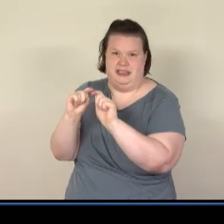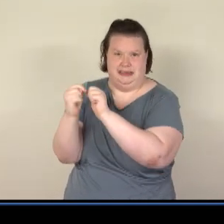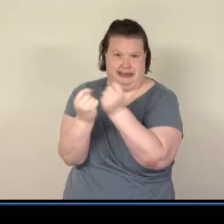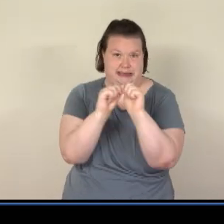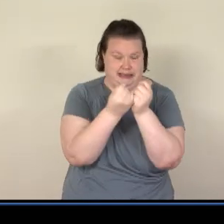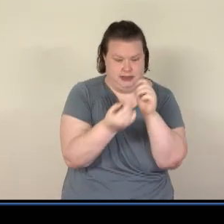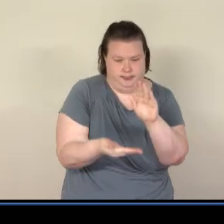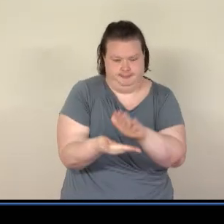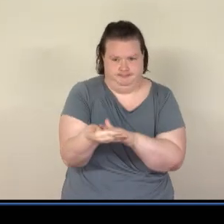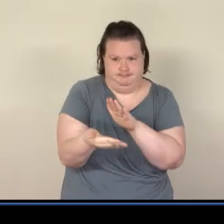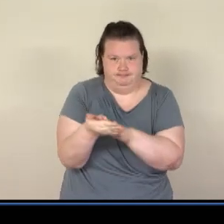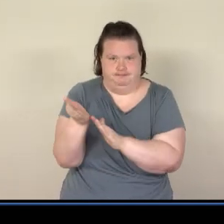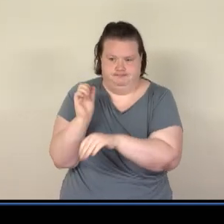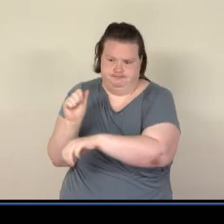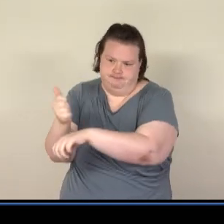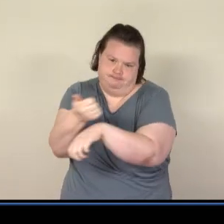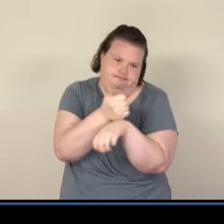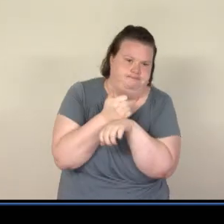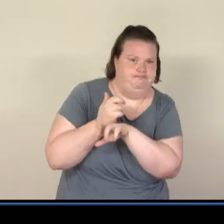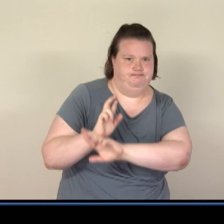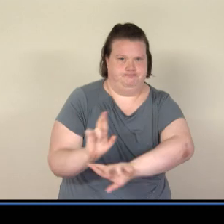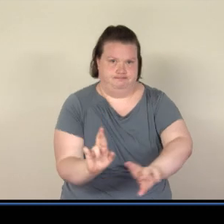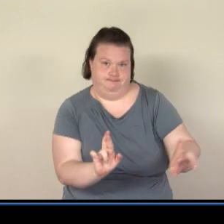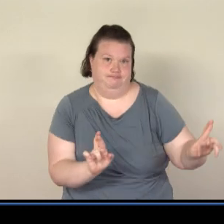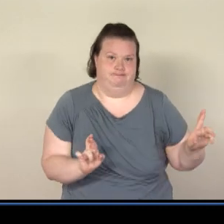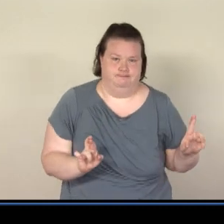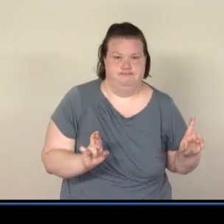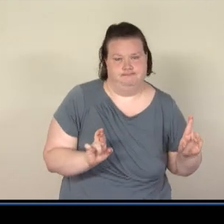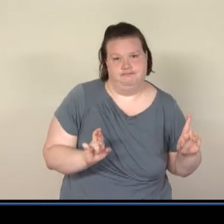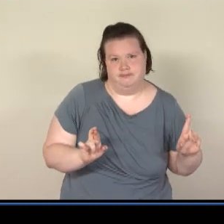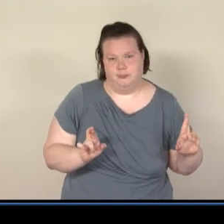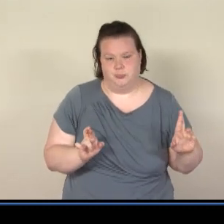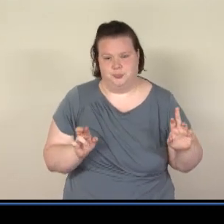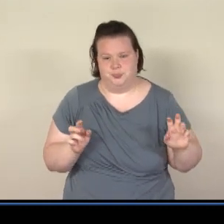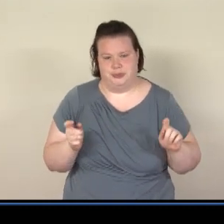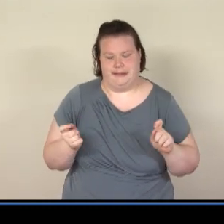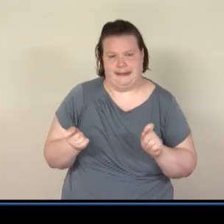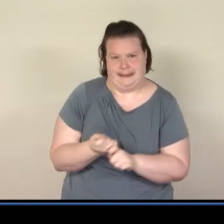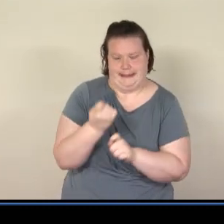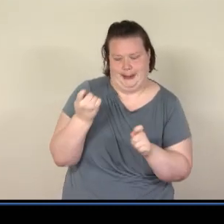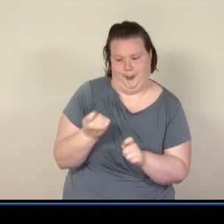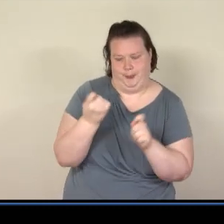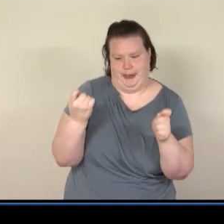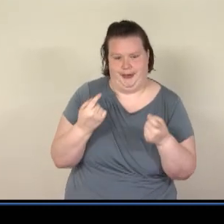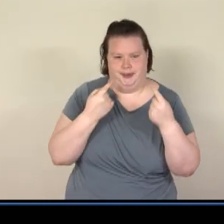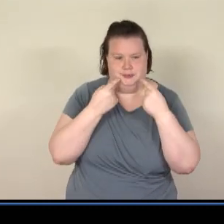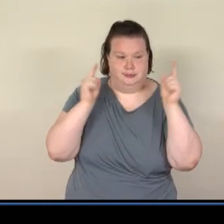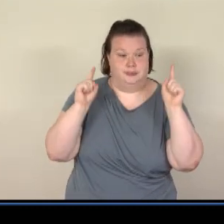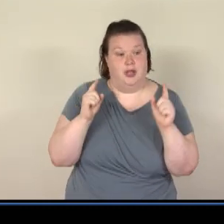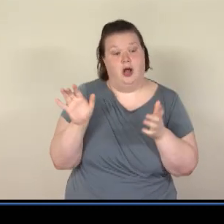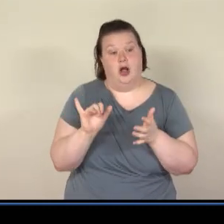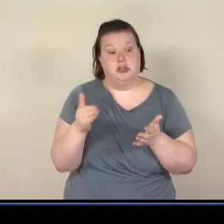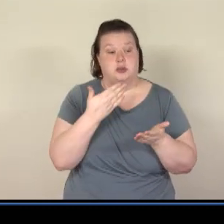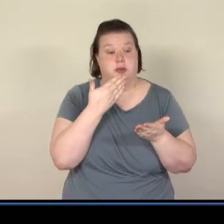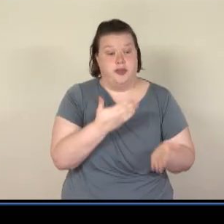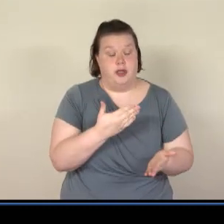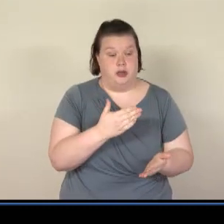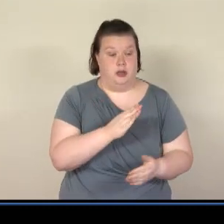such a memorable evening celebrating academic achievements in our schools. And I want to thank Trustee Vidania